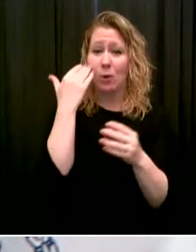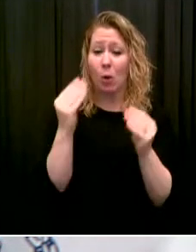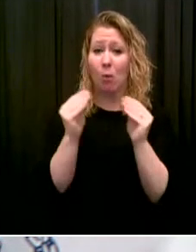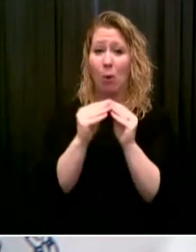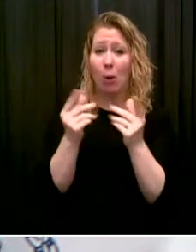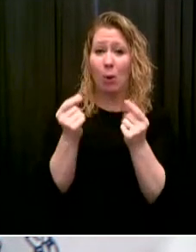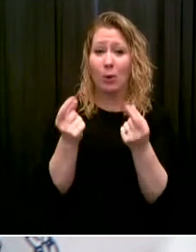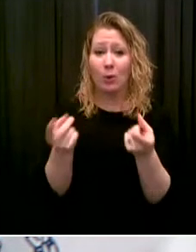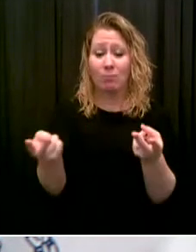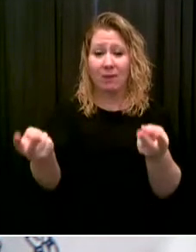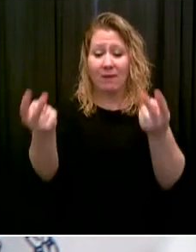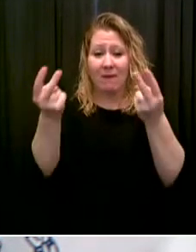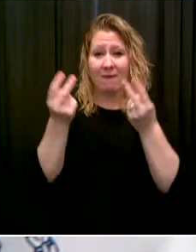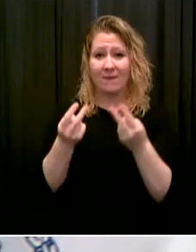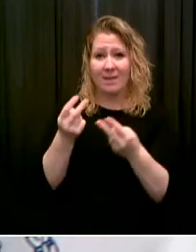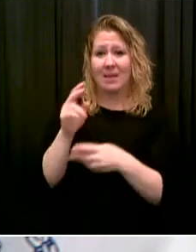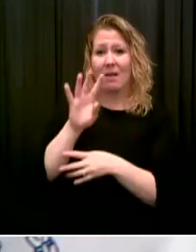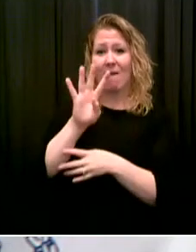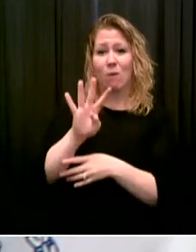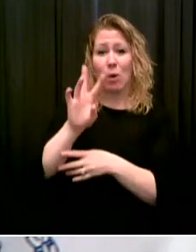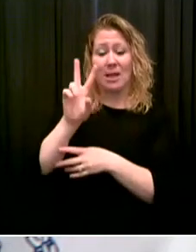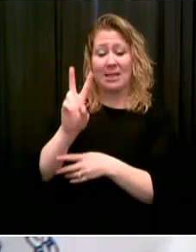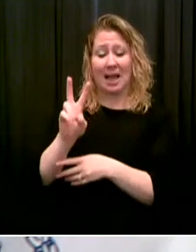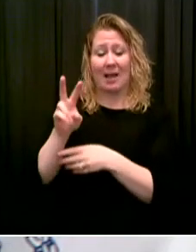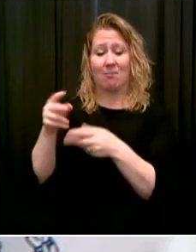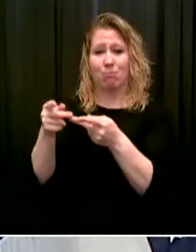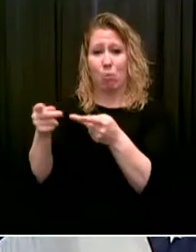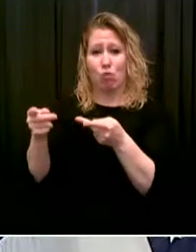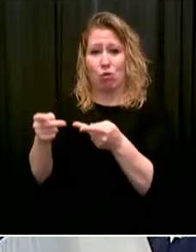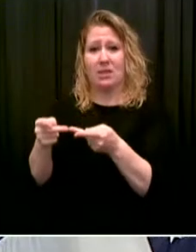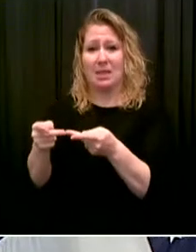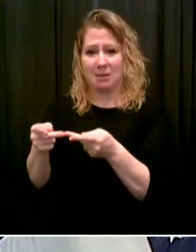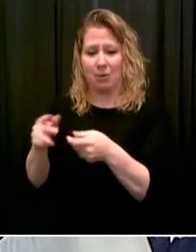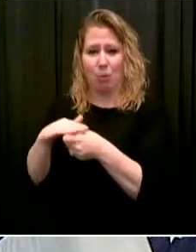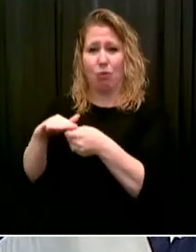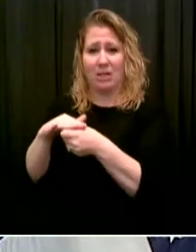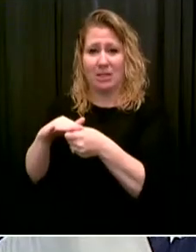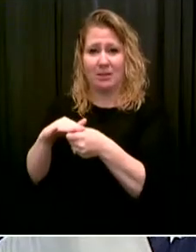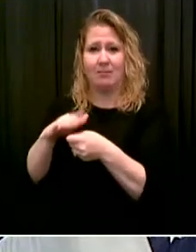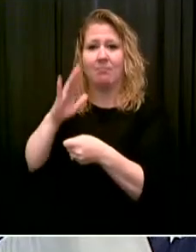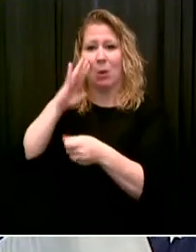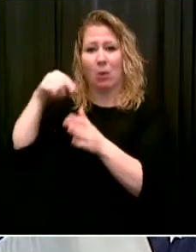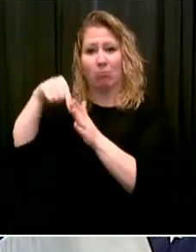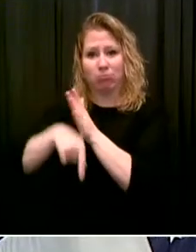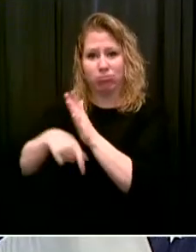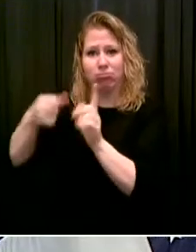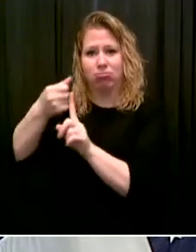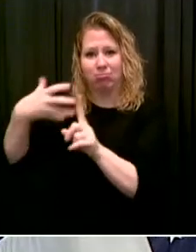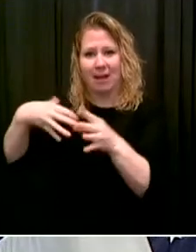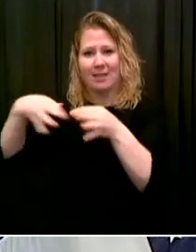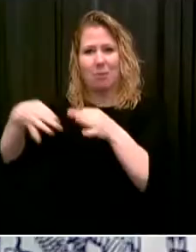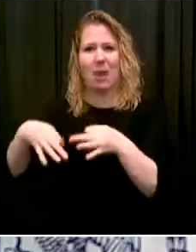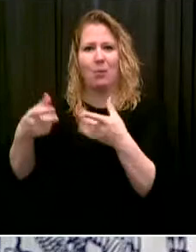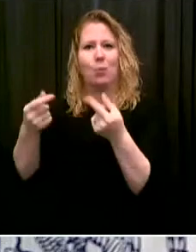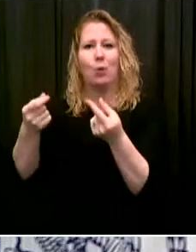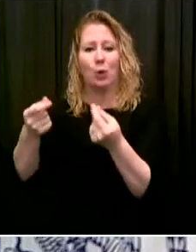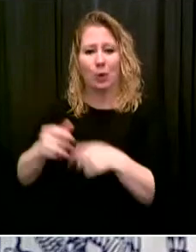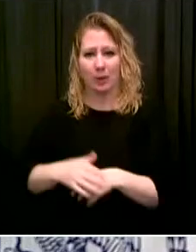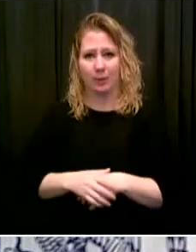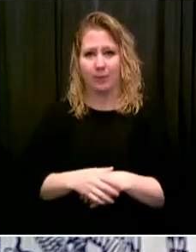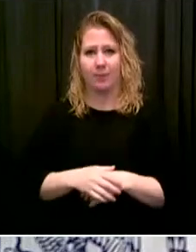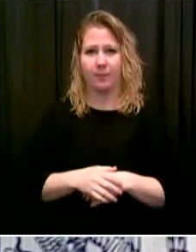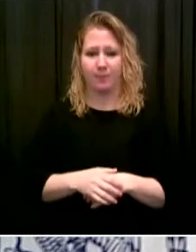tonight at 4 o'clock, and you're going to hear more of what we're doing. Thank you. And Kevin, just the fact that there's youth coordination